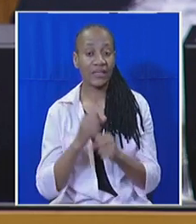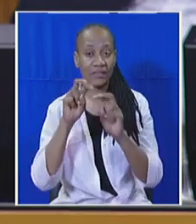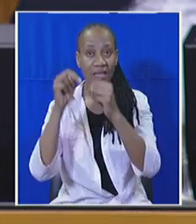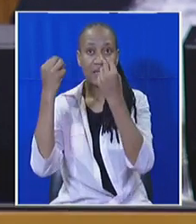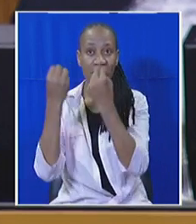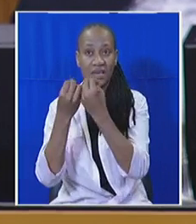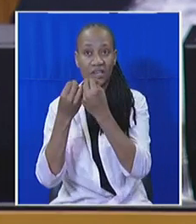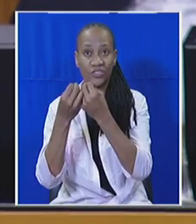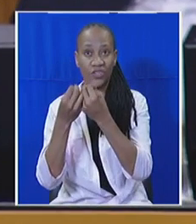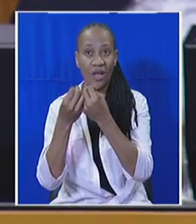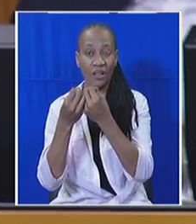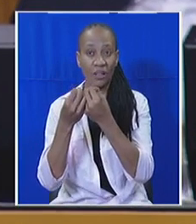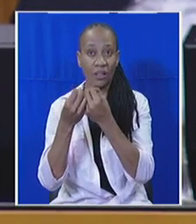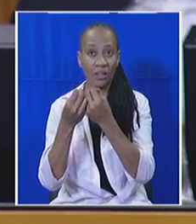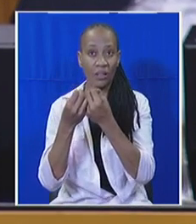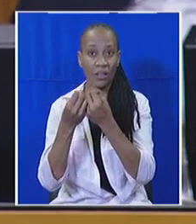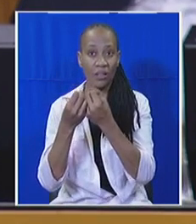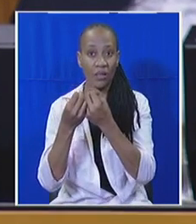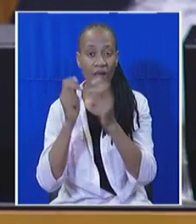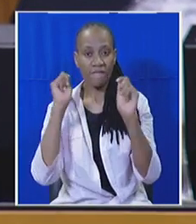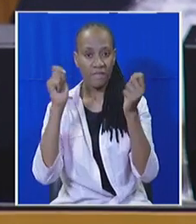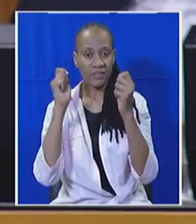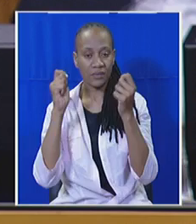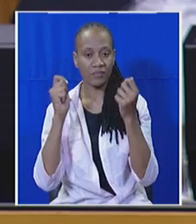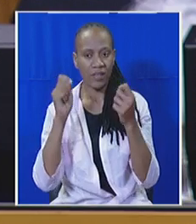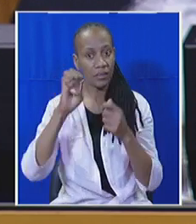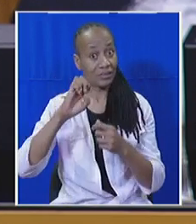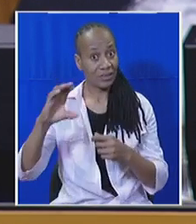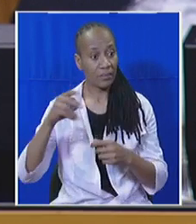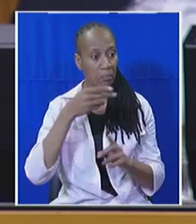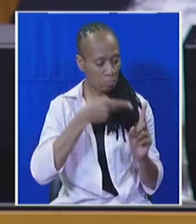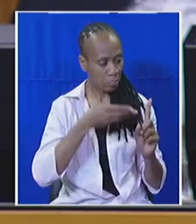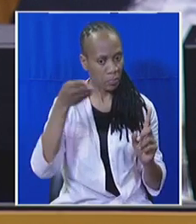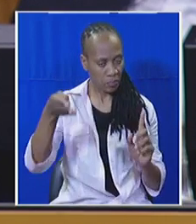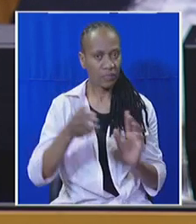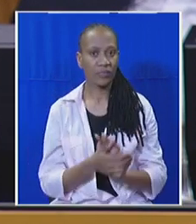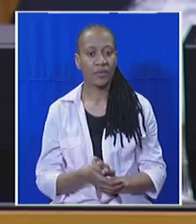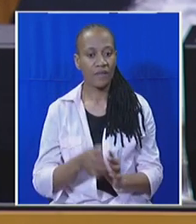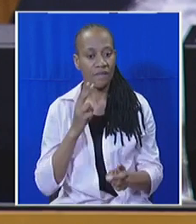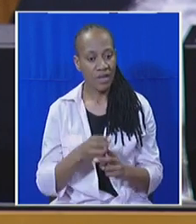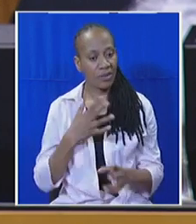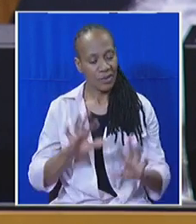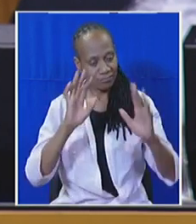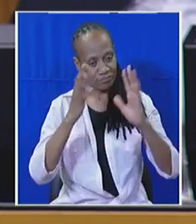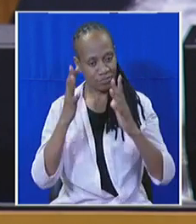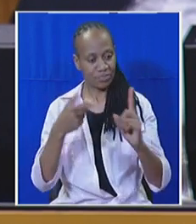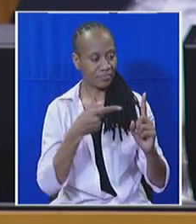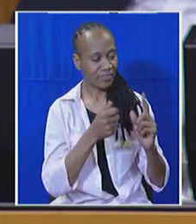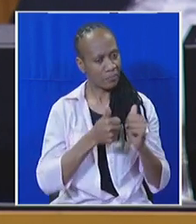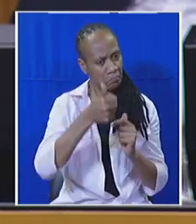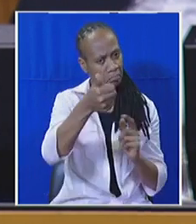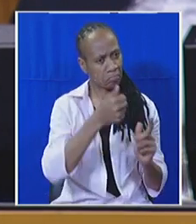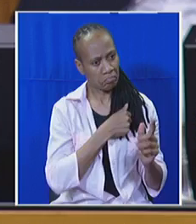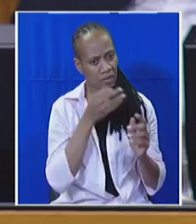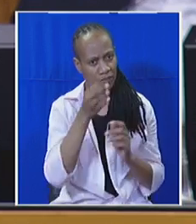Arts Festival in Grahamstown. And lastly, congratulates Makhuzeni on her best achievement and wishing her well in